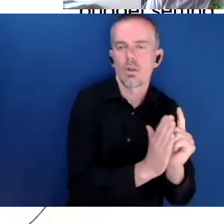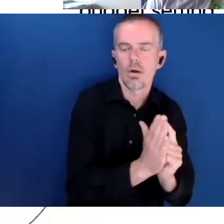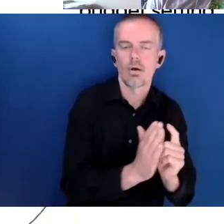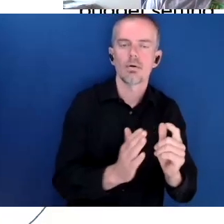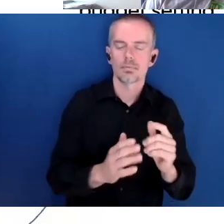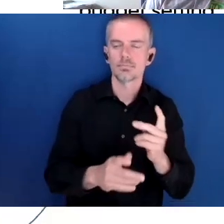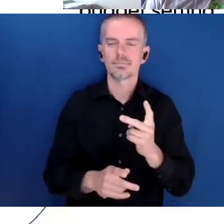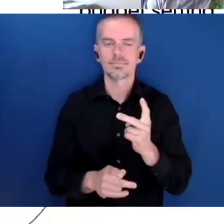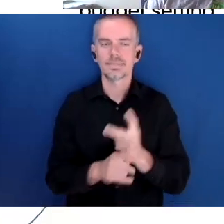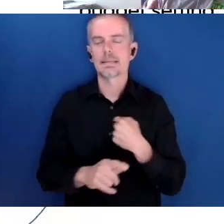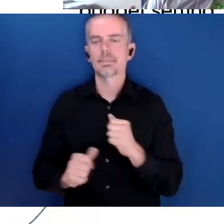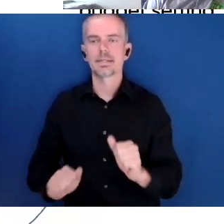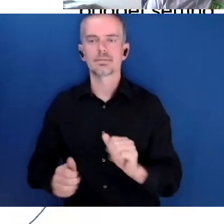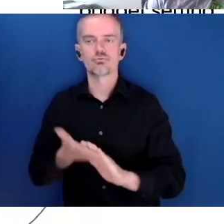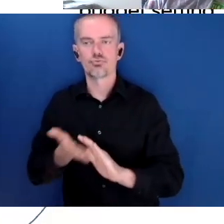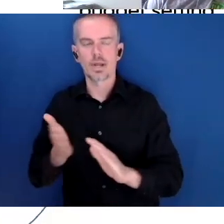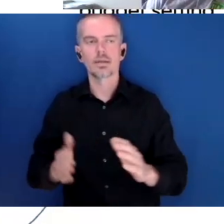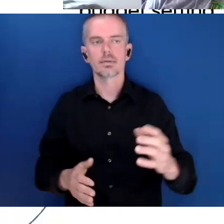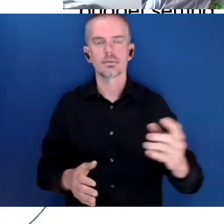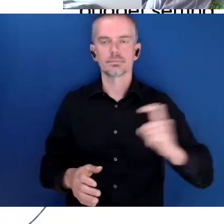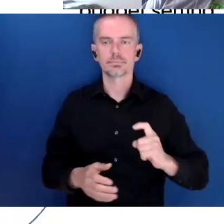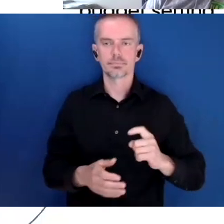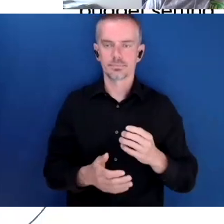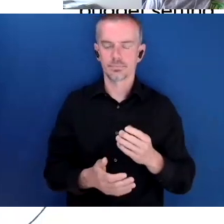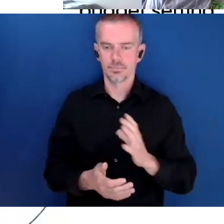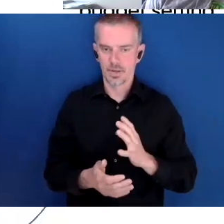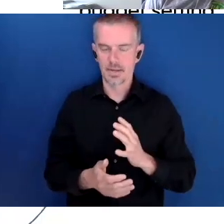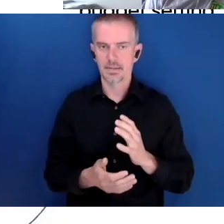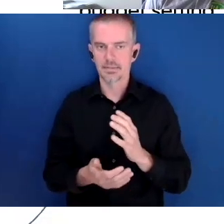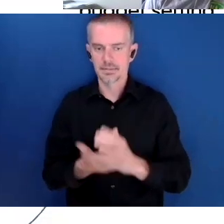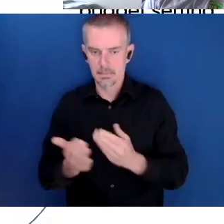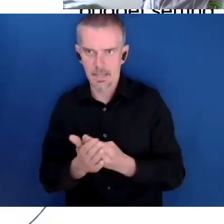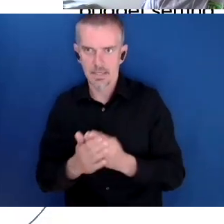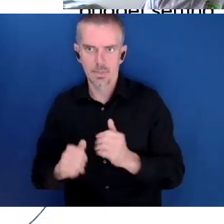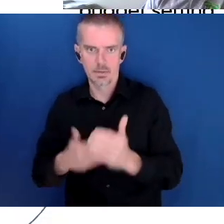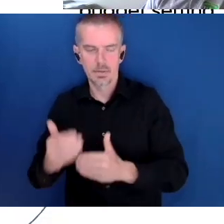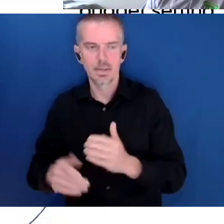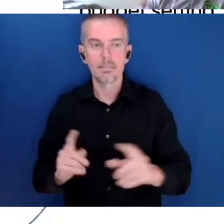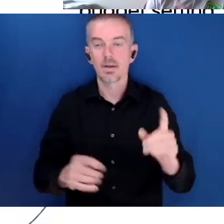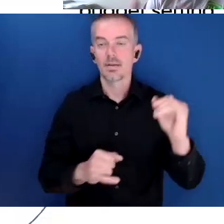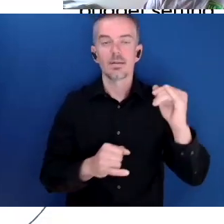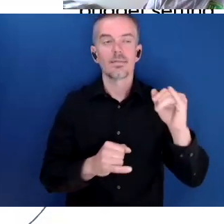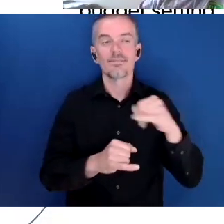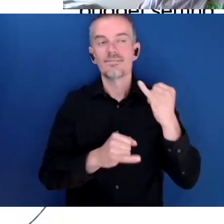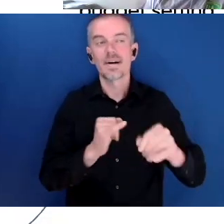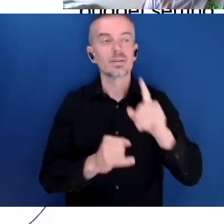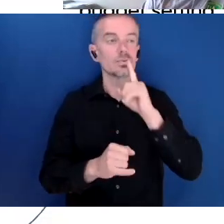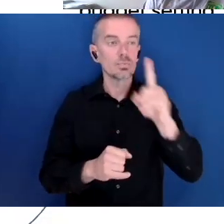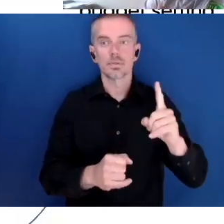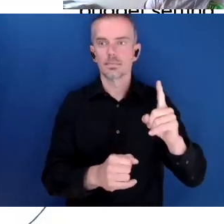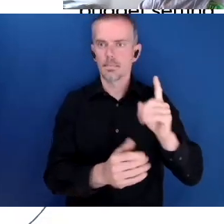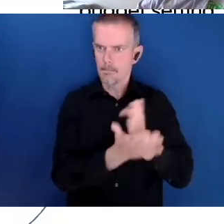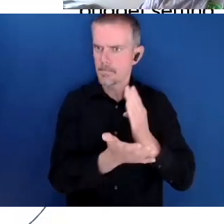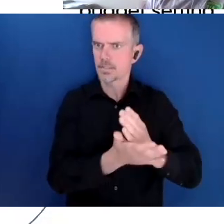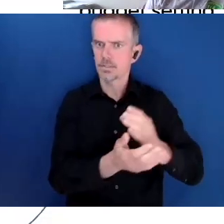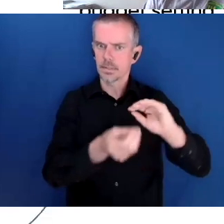your work, but they don't actually have the final budget levels in them in a lot of cases. And so we're limited